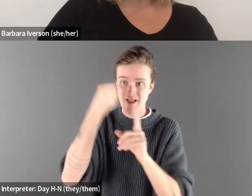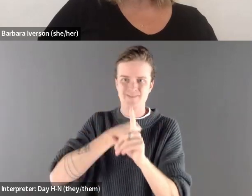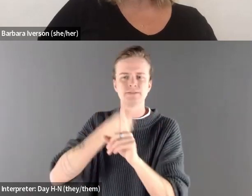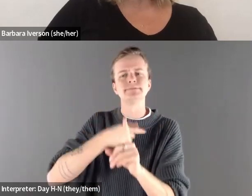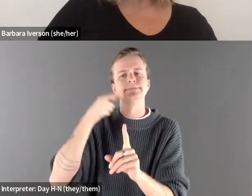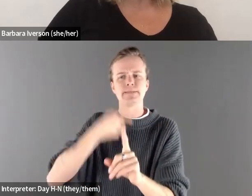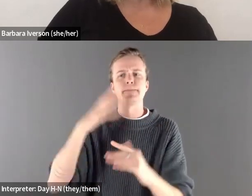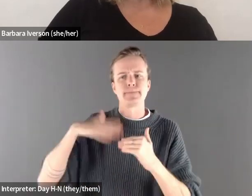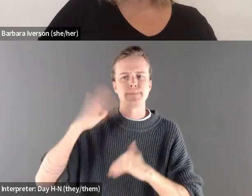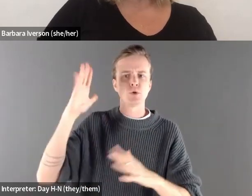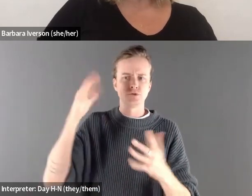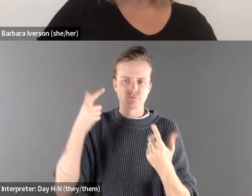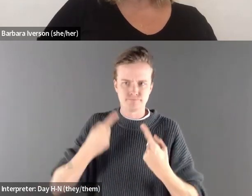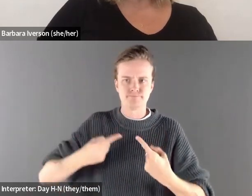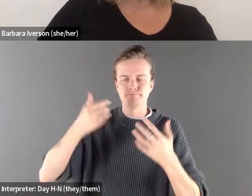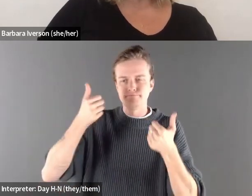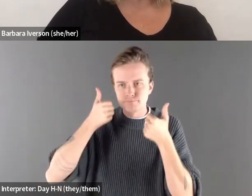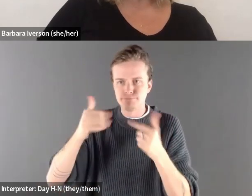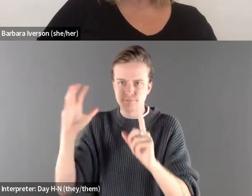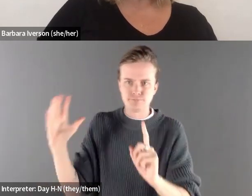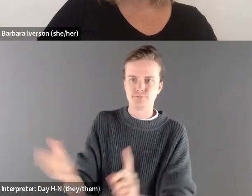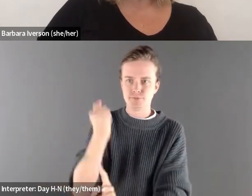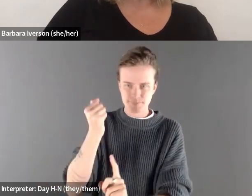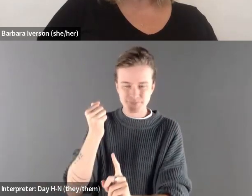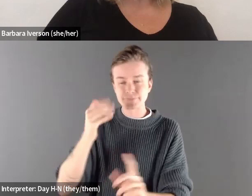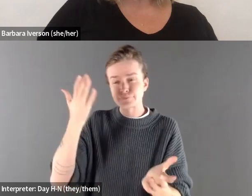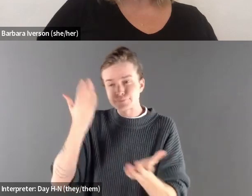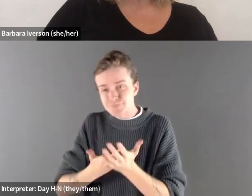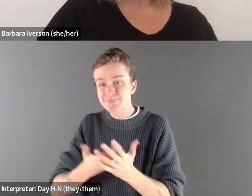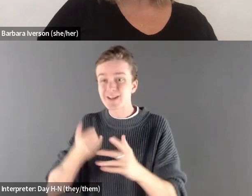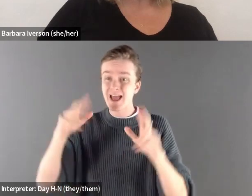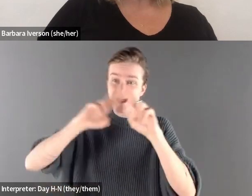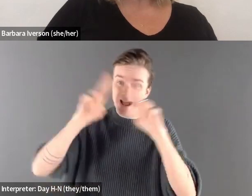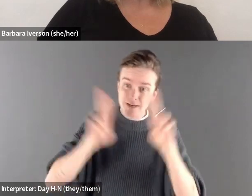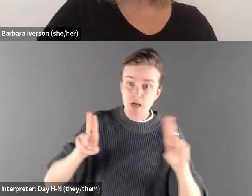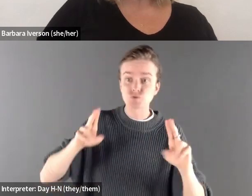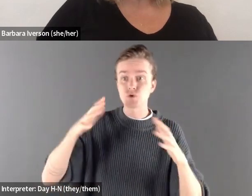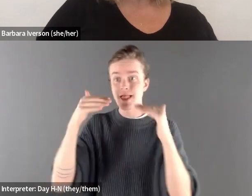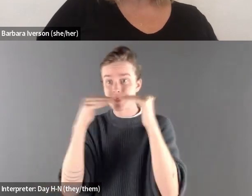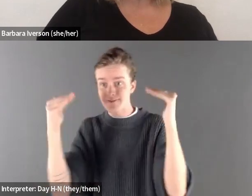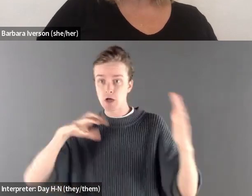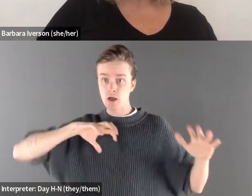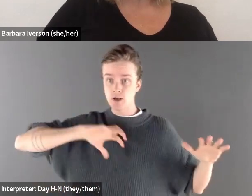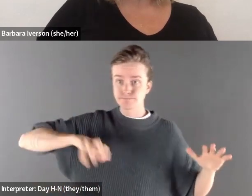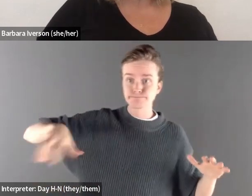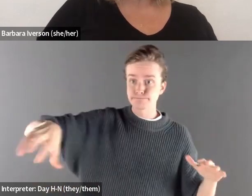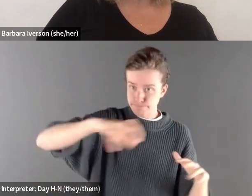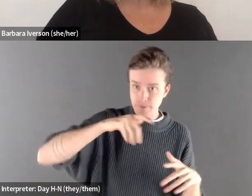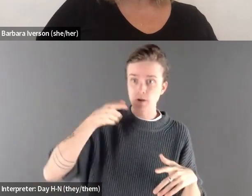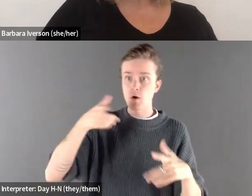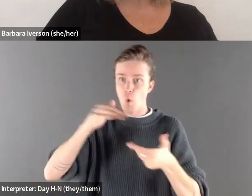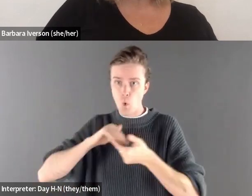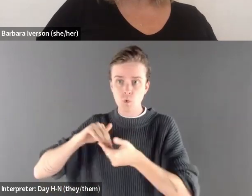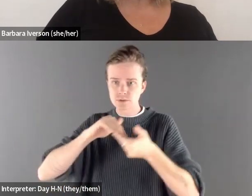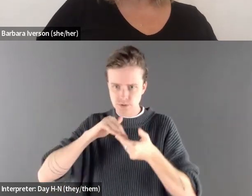And frankly, we've seen less effective engagement at the international level and through international organizations. And I think the EU AI Act